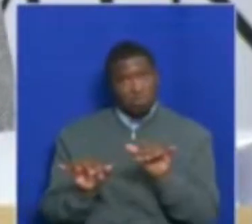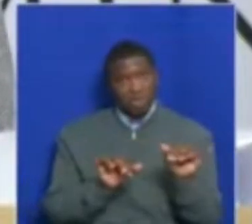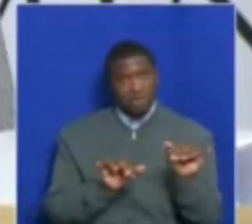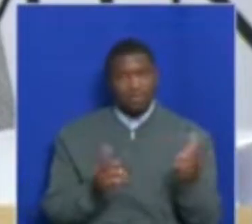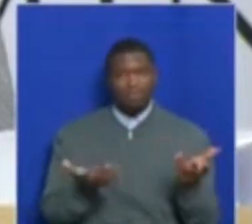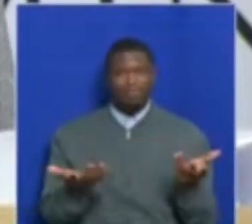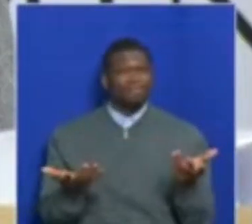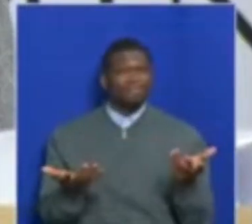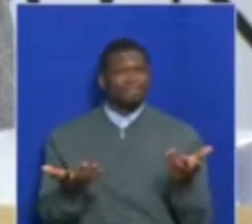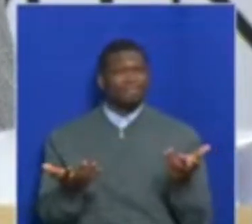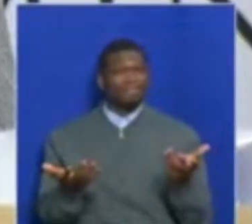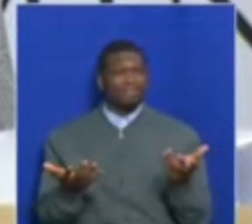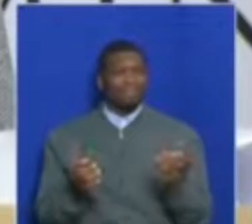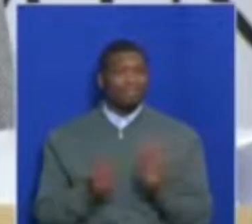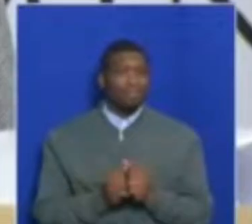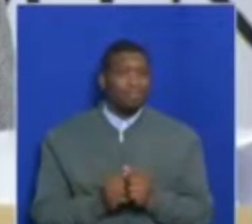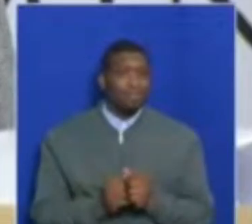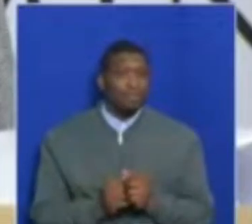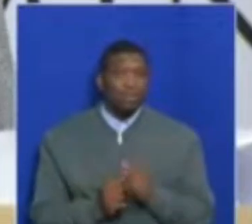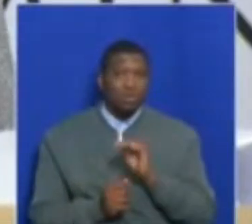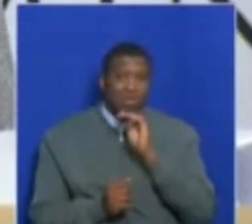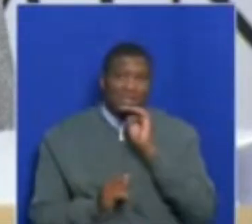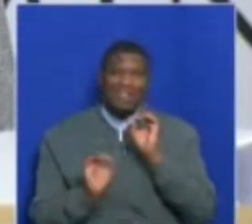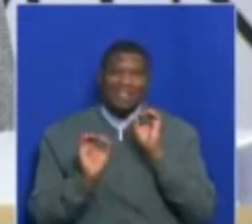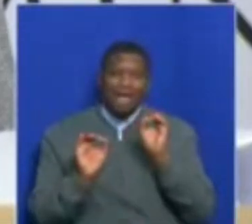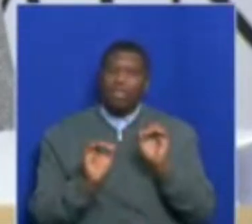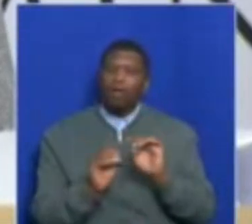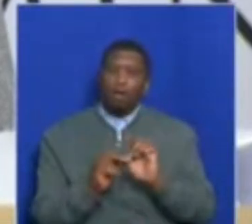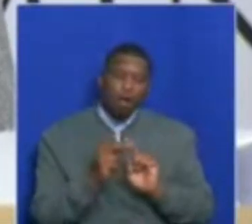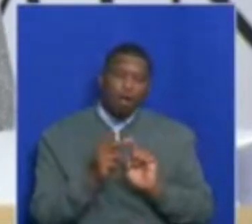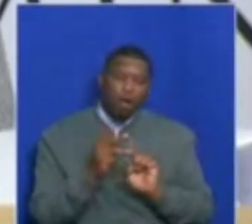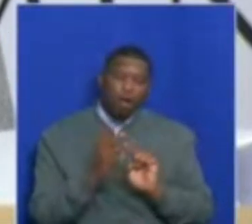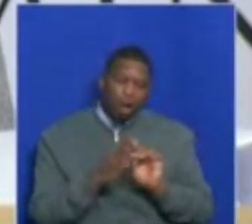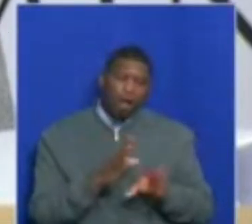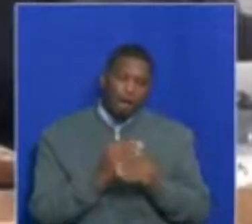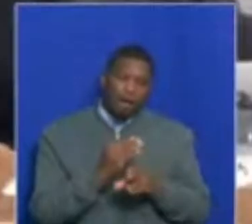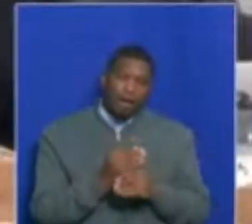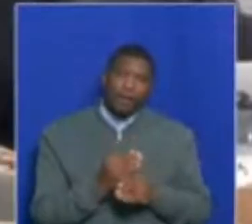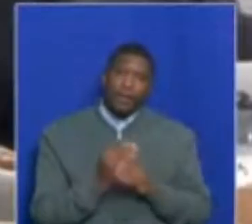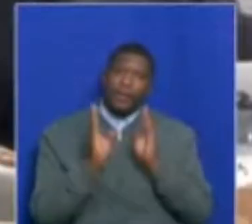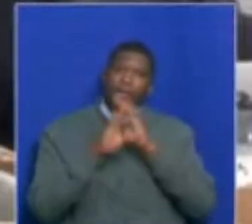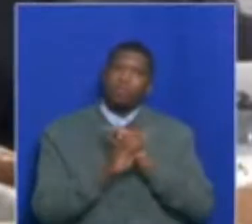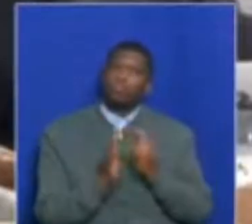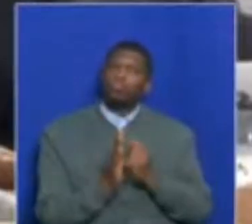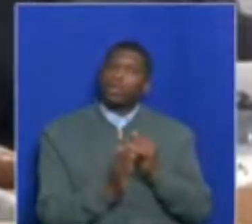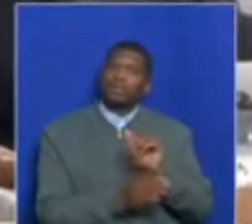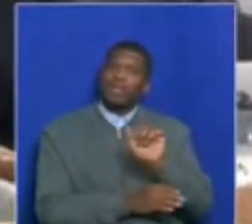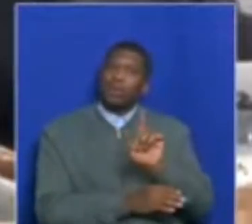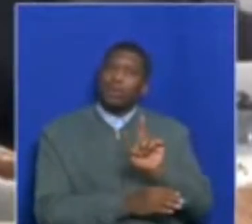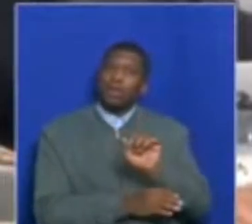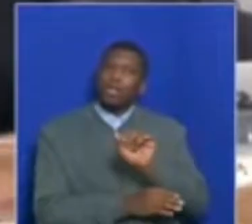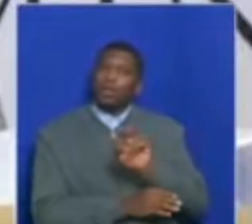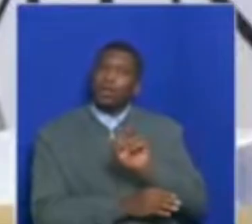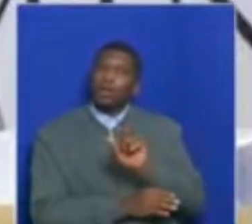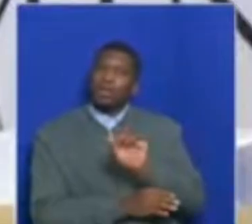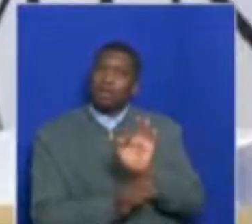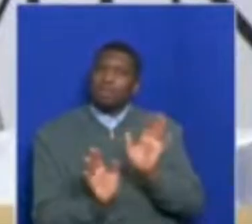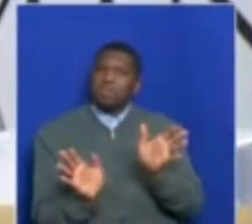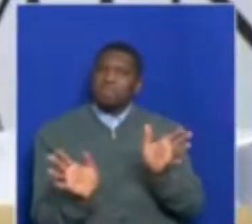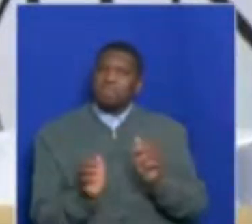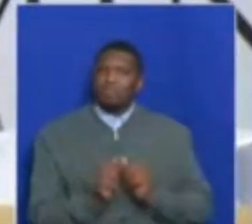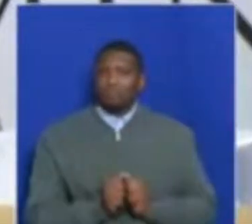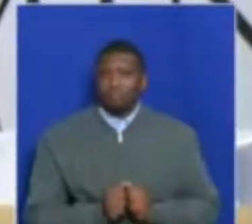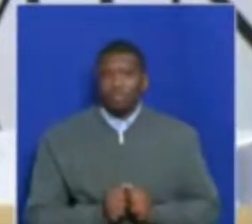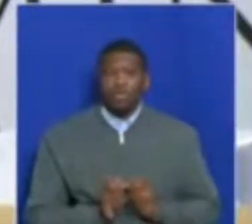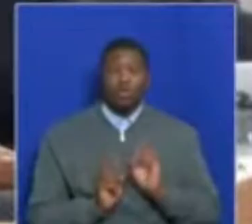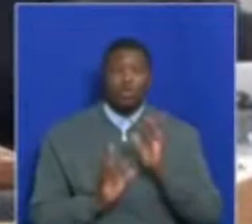So there's nothing else in the docket beside A1, A2, and A3. Commissioner. Thank you. And just to be clear,